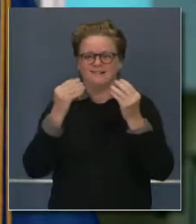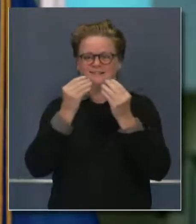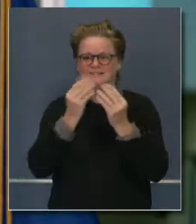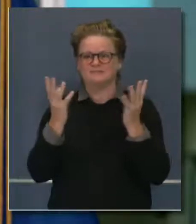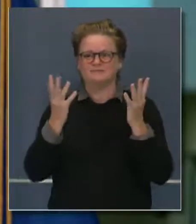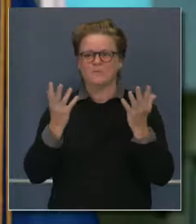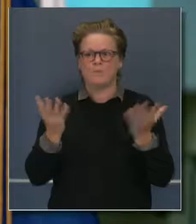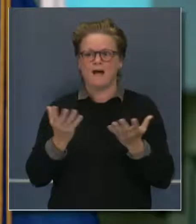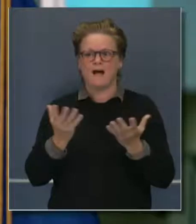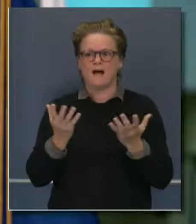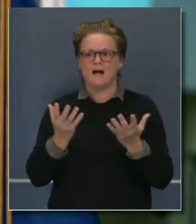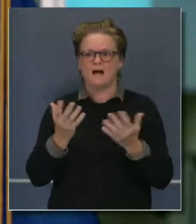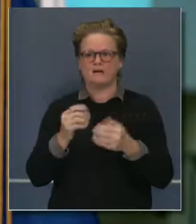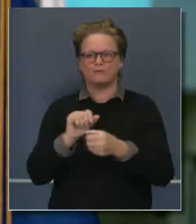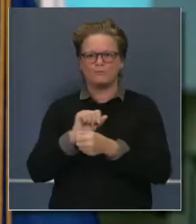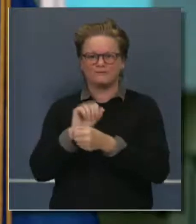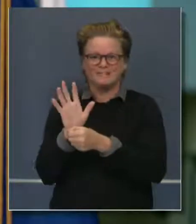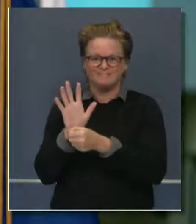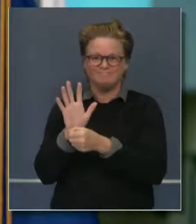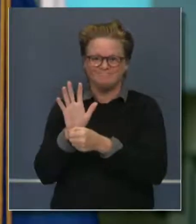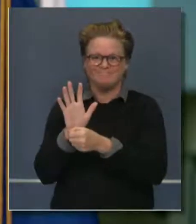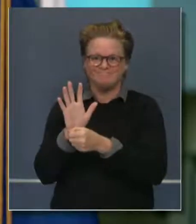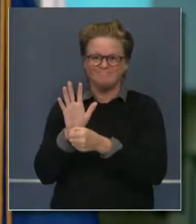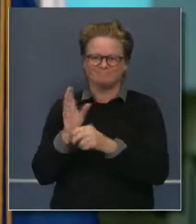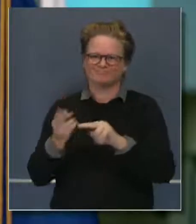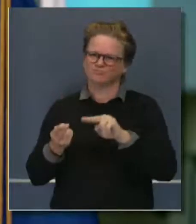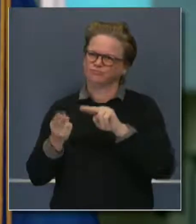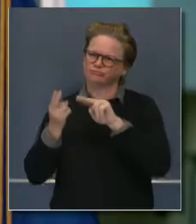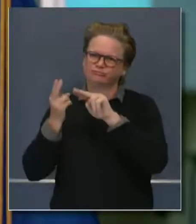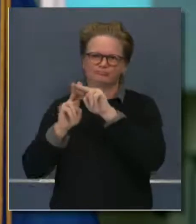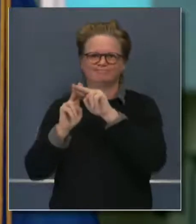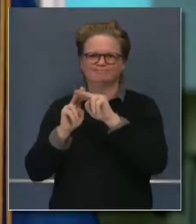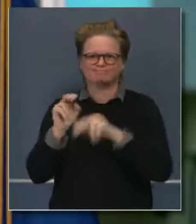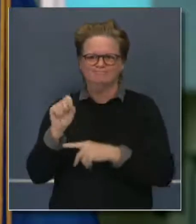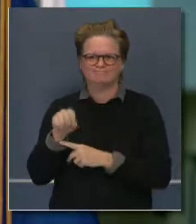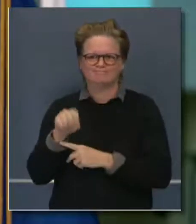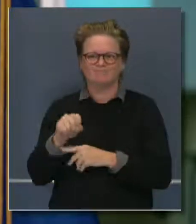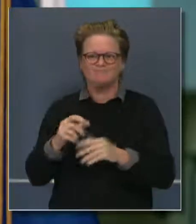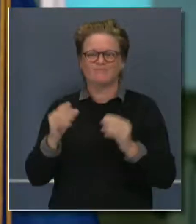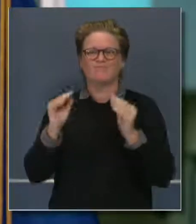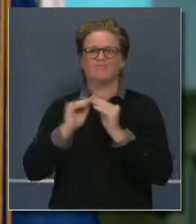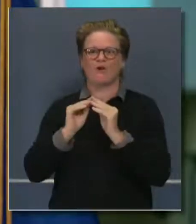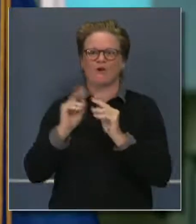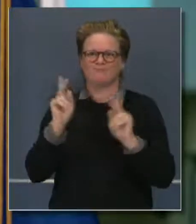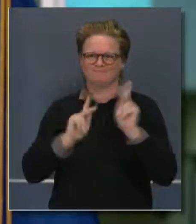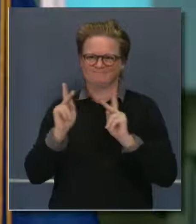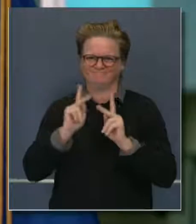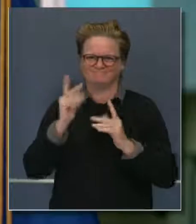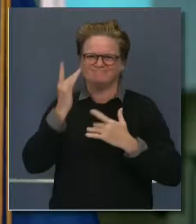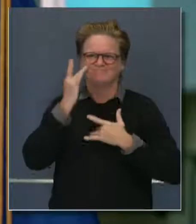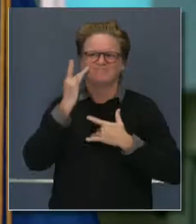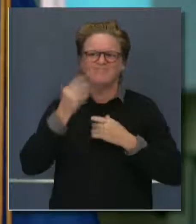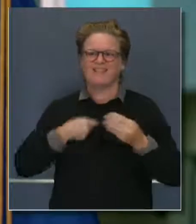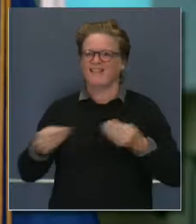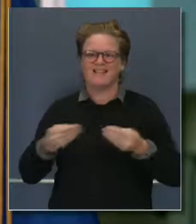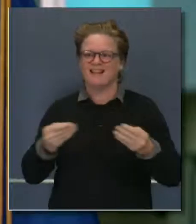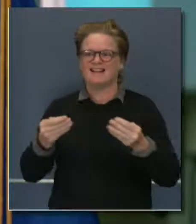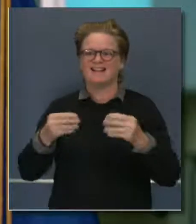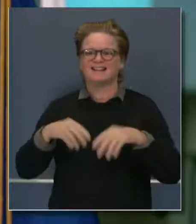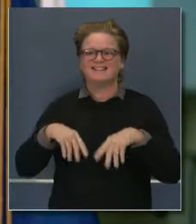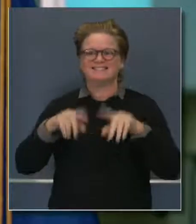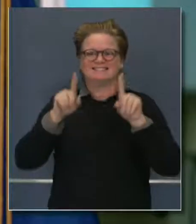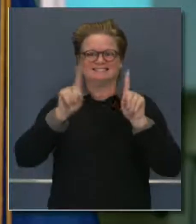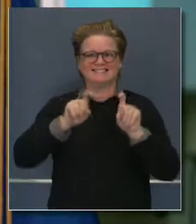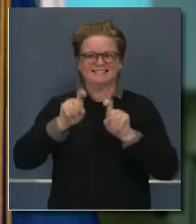case rates on COVID-19, transmission rates that have led to higher positivity rates in many, many states. In